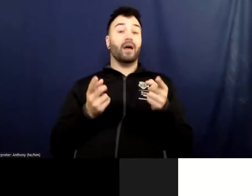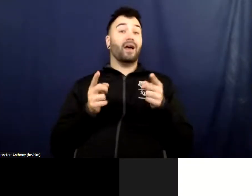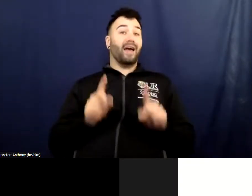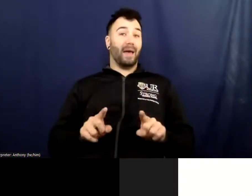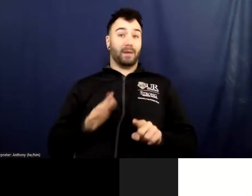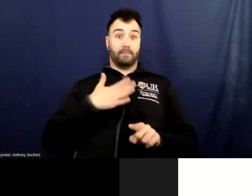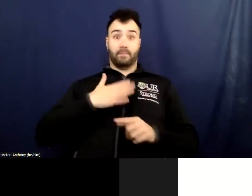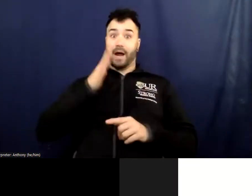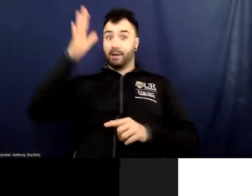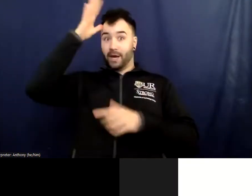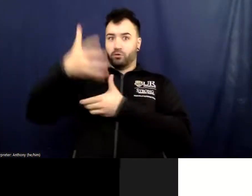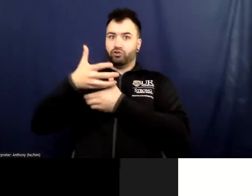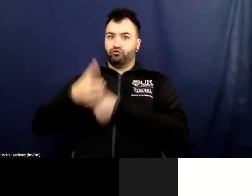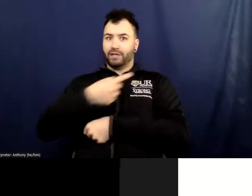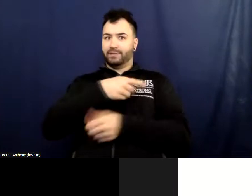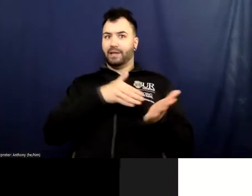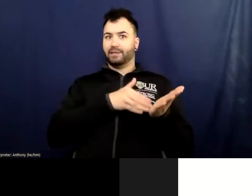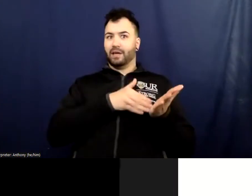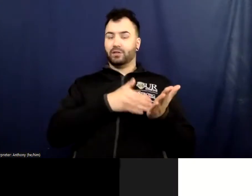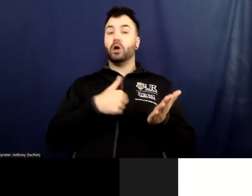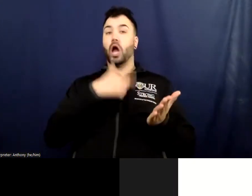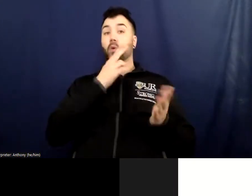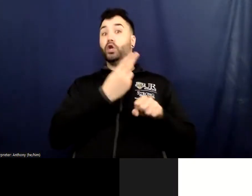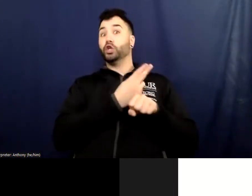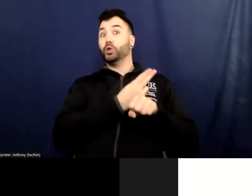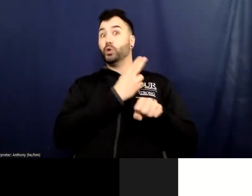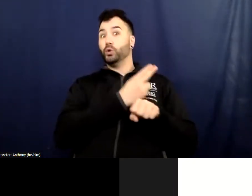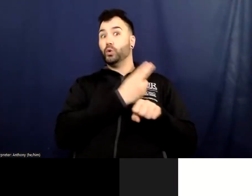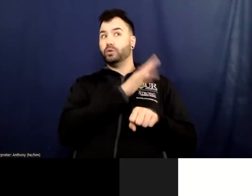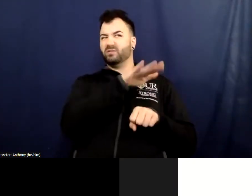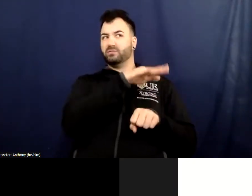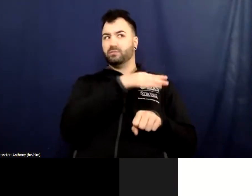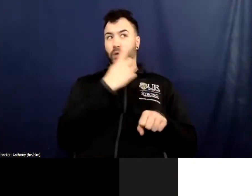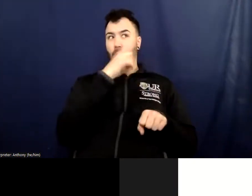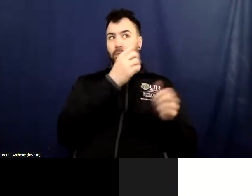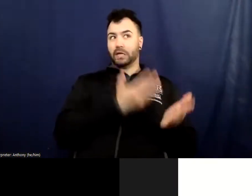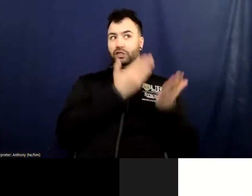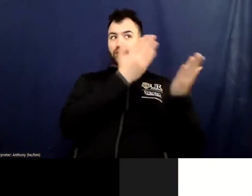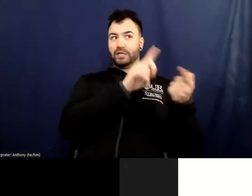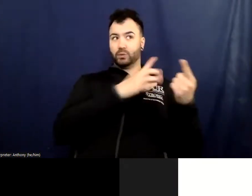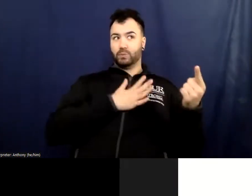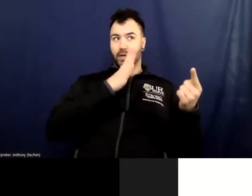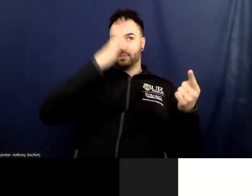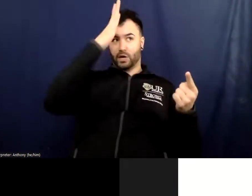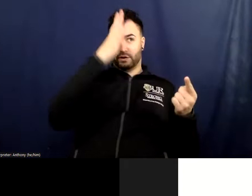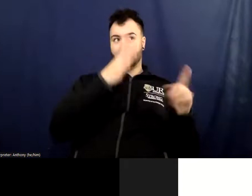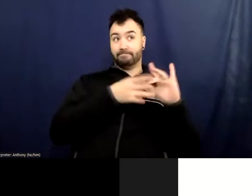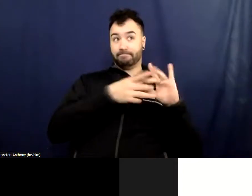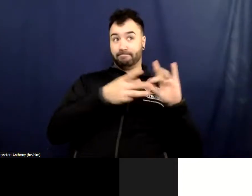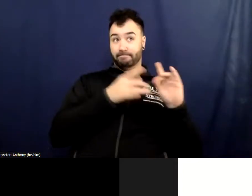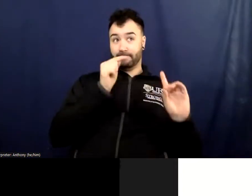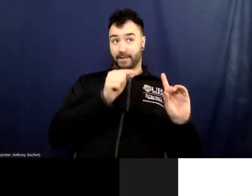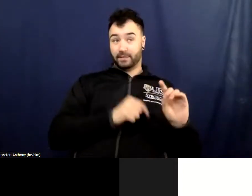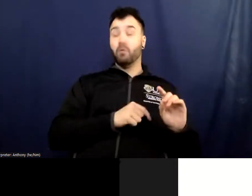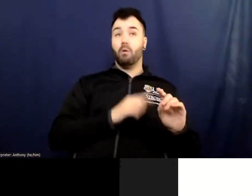the doctor because I had permission to speak to the doctor to suggest that they might want